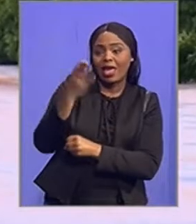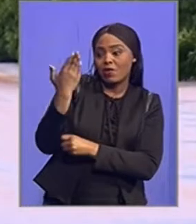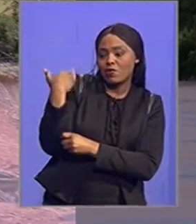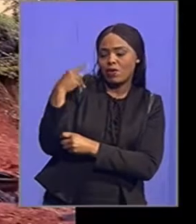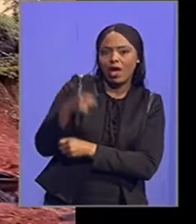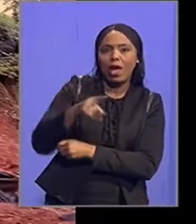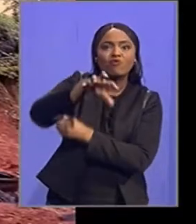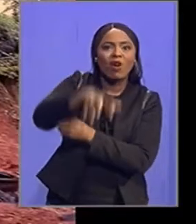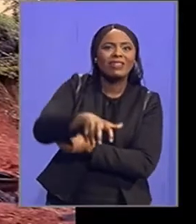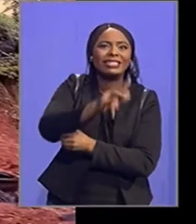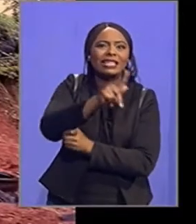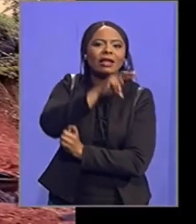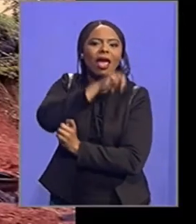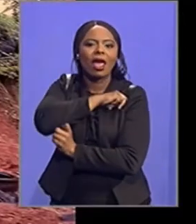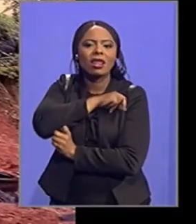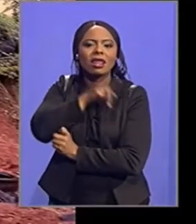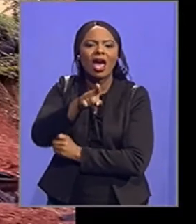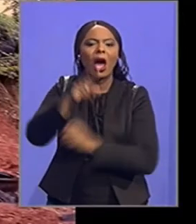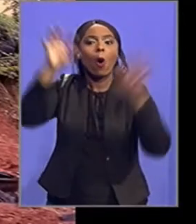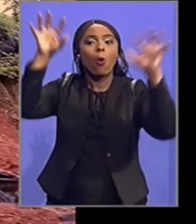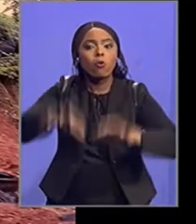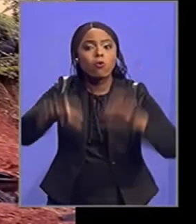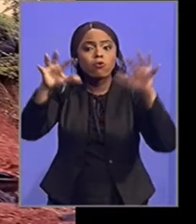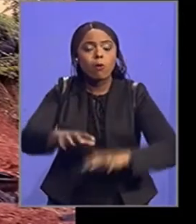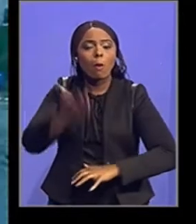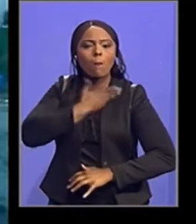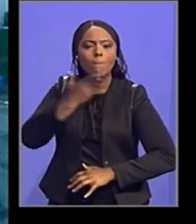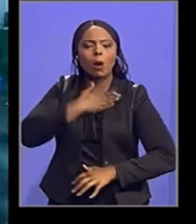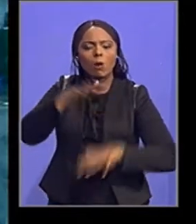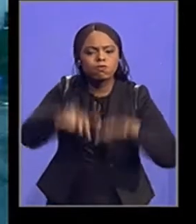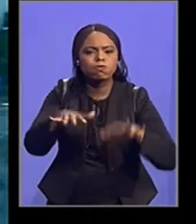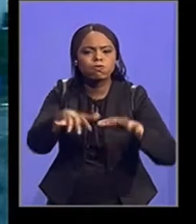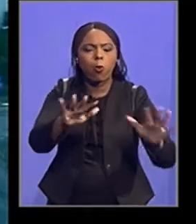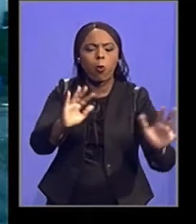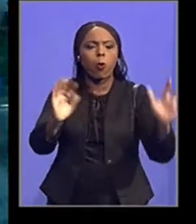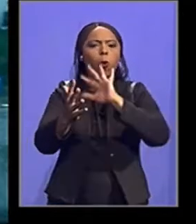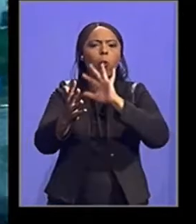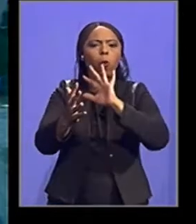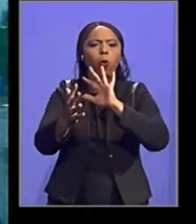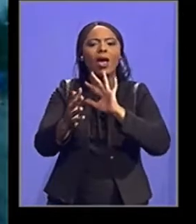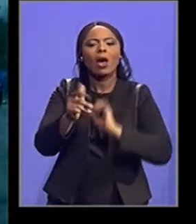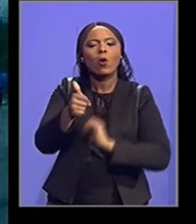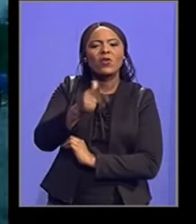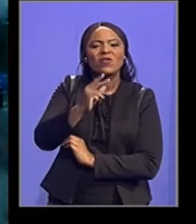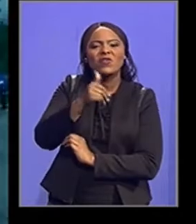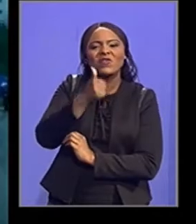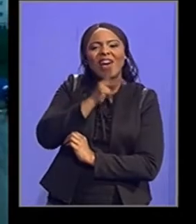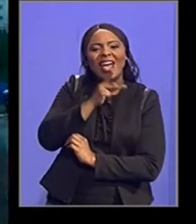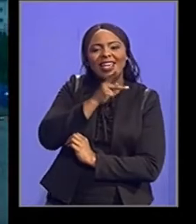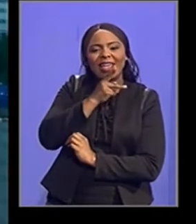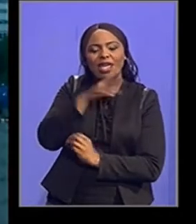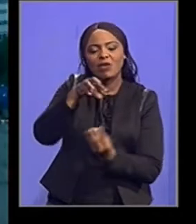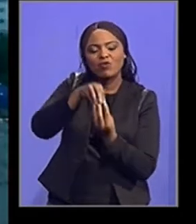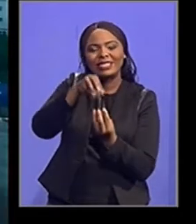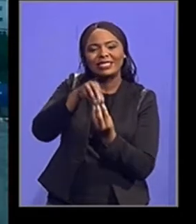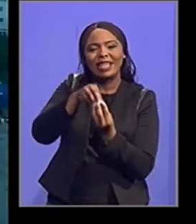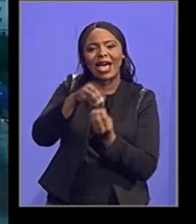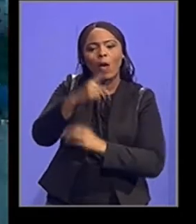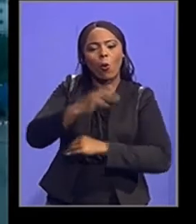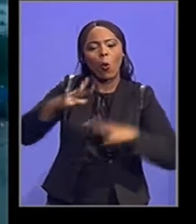KwaZulu Natal ile ya futuhelwa ke dikgohola tsempe nakong ya mafelo a beke a Paseka, moo ho neng ho hlokahale batho